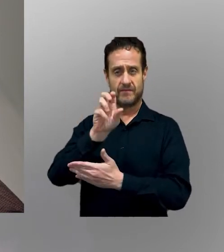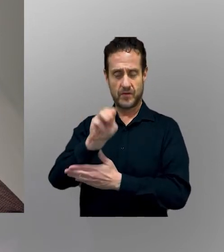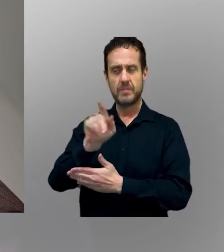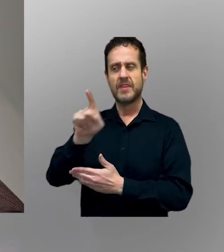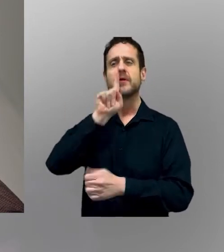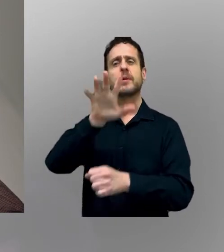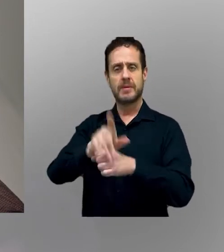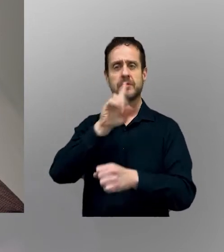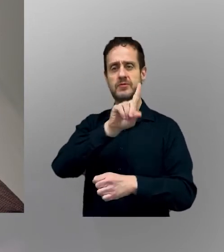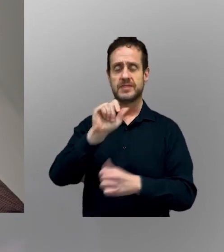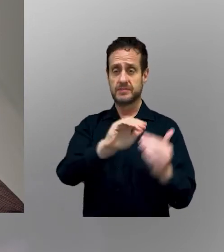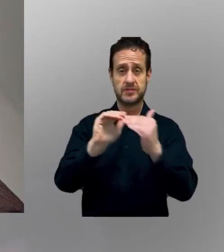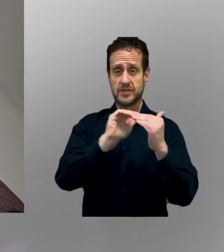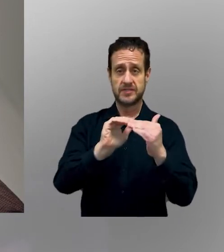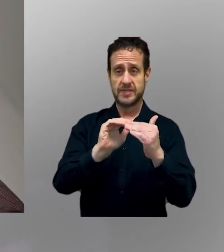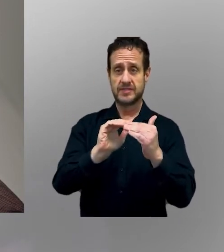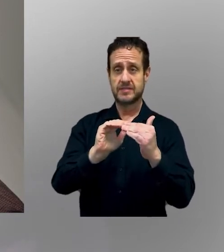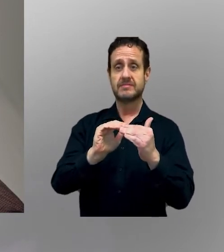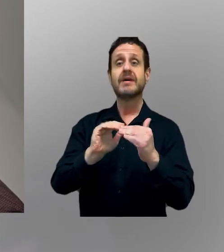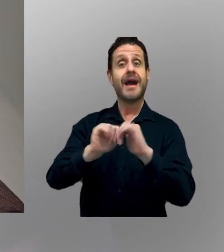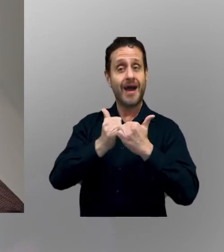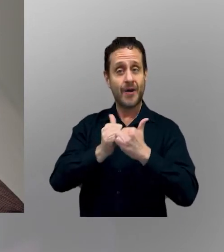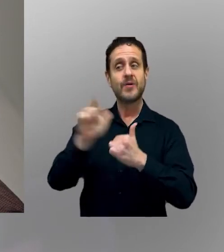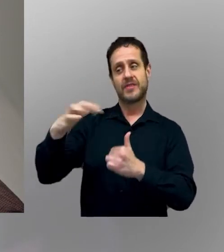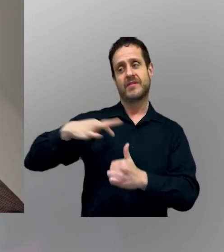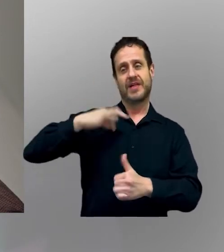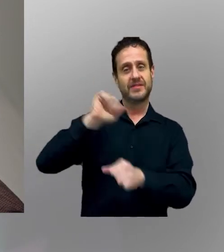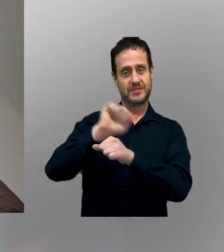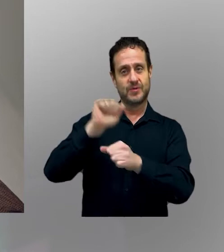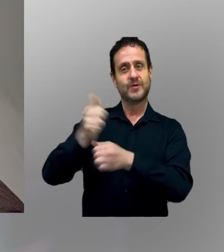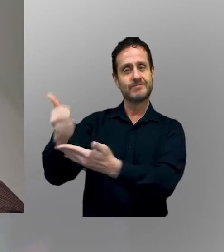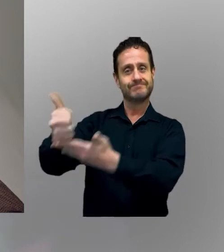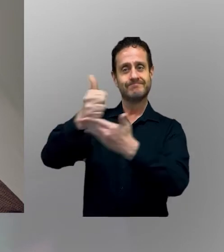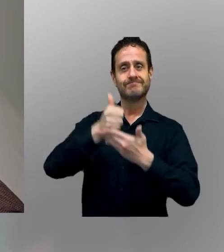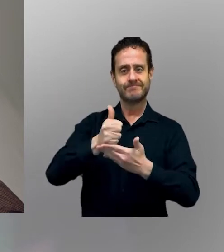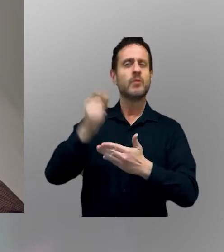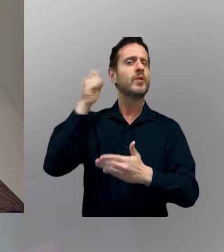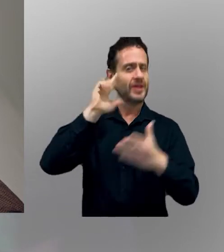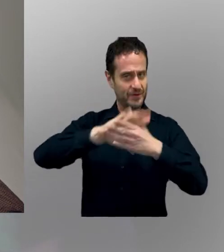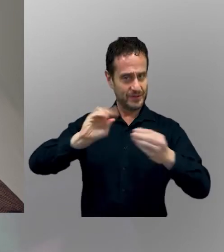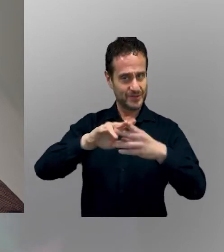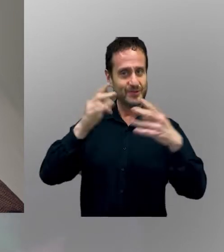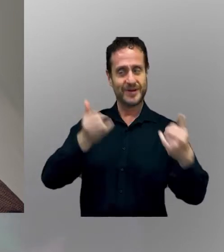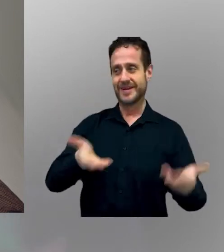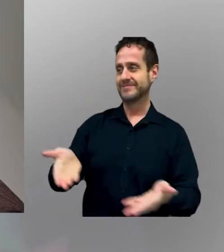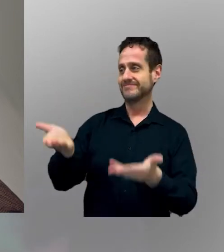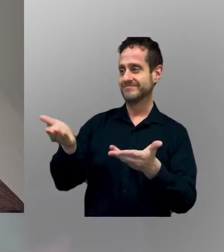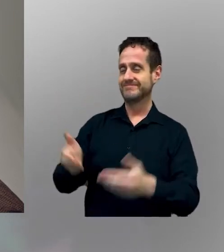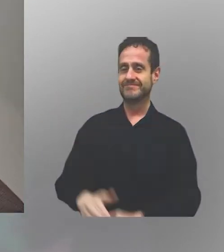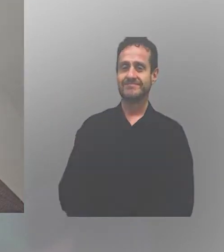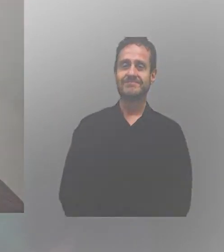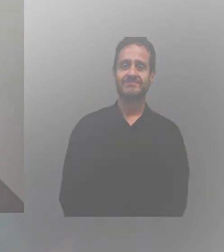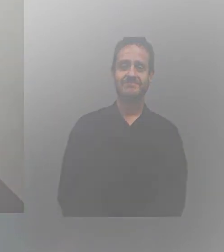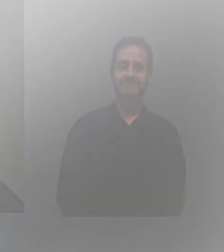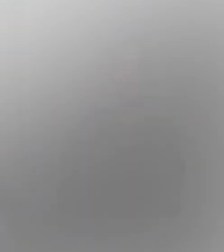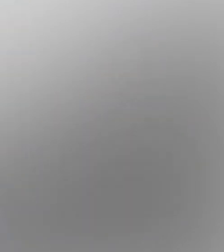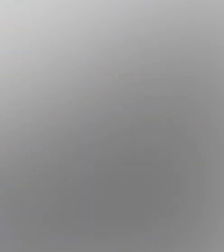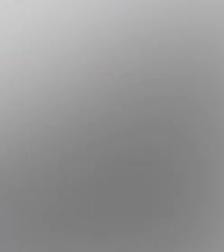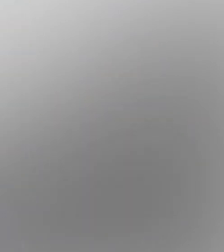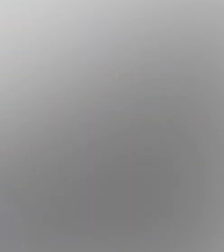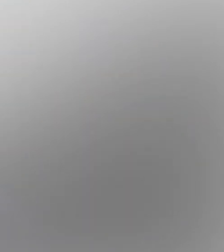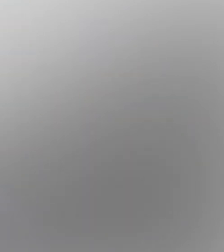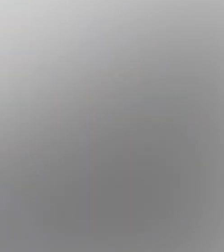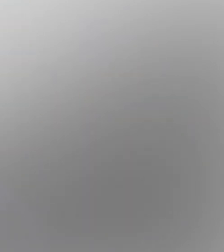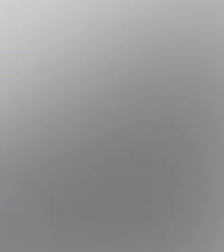to disability justice through their pro bono work. Let's hear about their tremendous impact now.